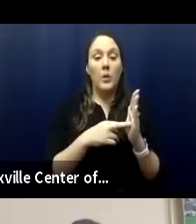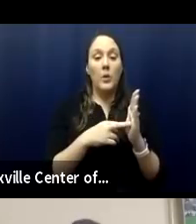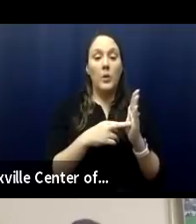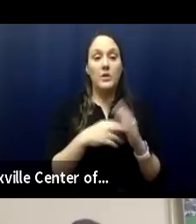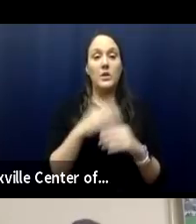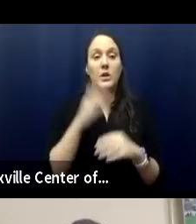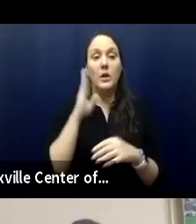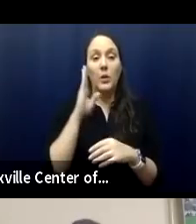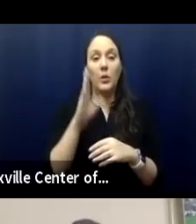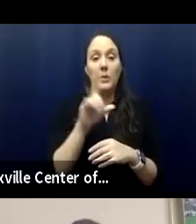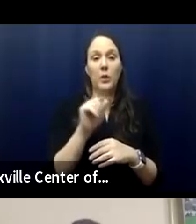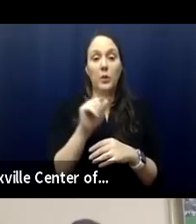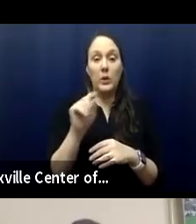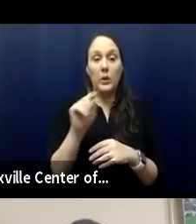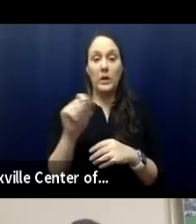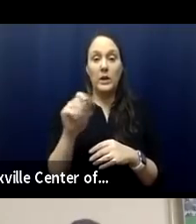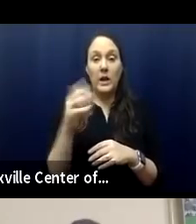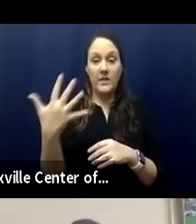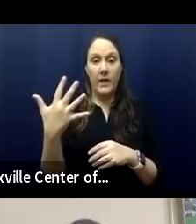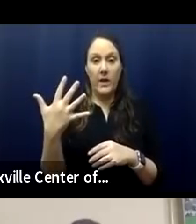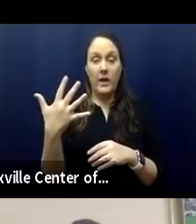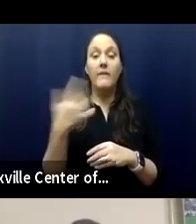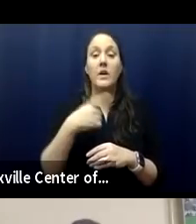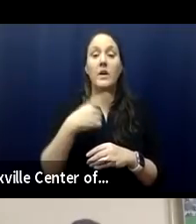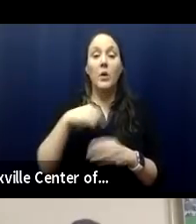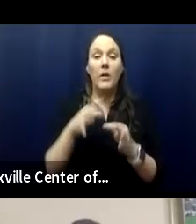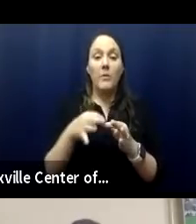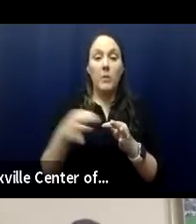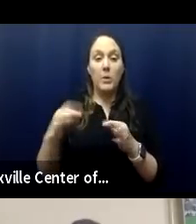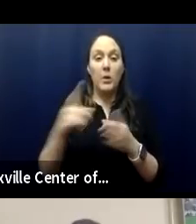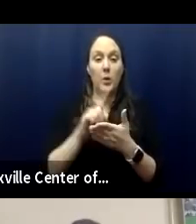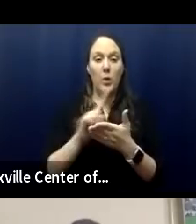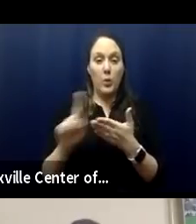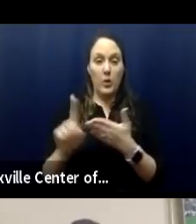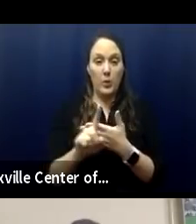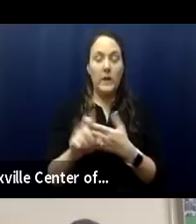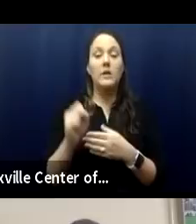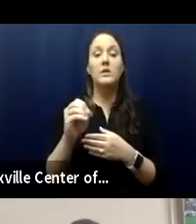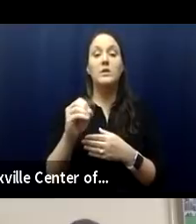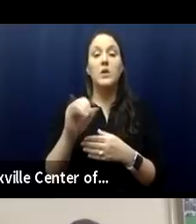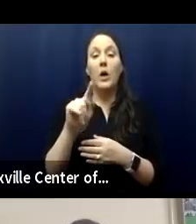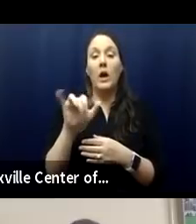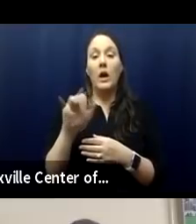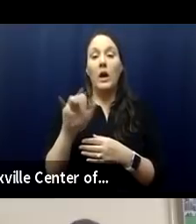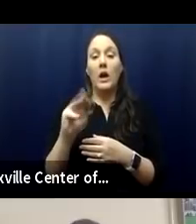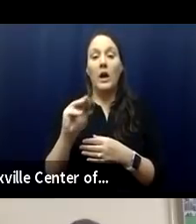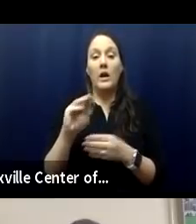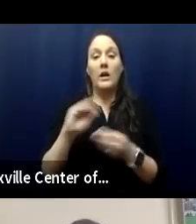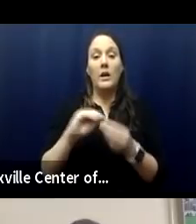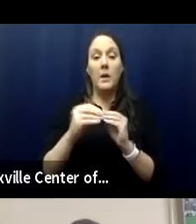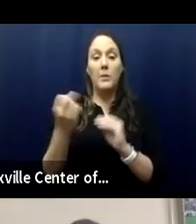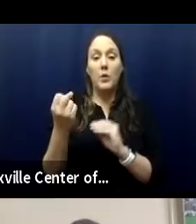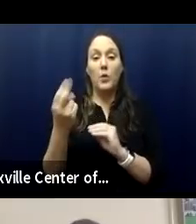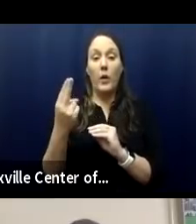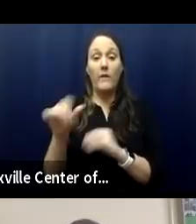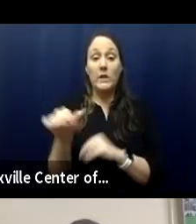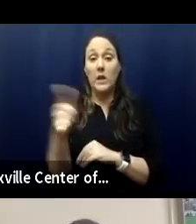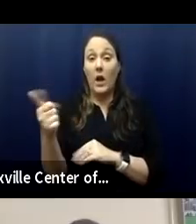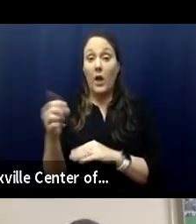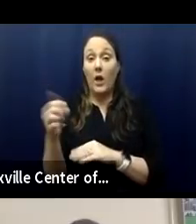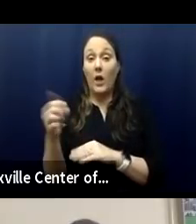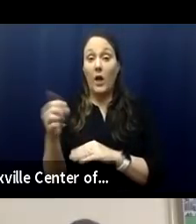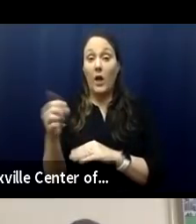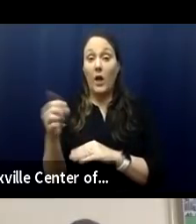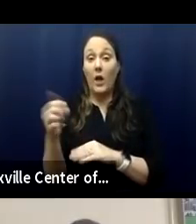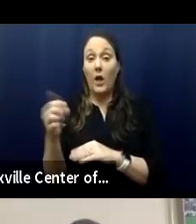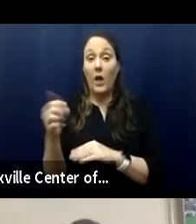renumbered 2020-5 for 1 week. So we're at item number 12, which is other business. So is there other business to come